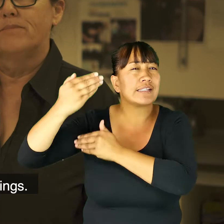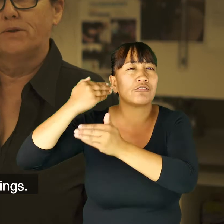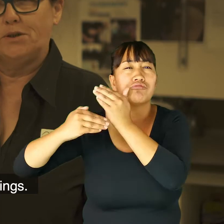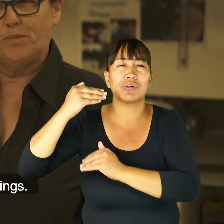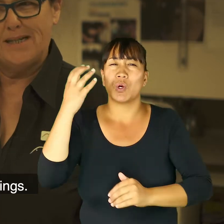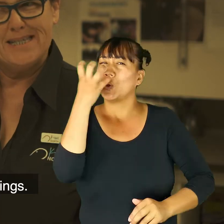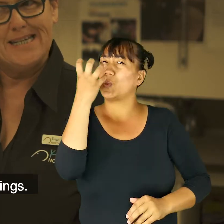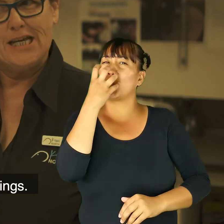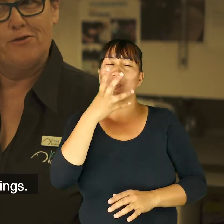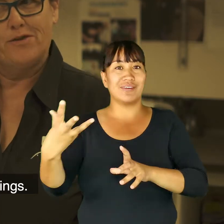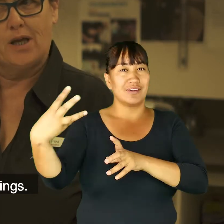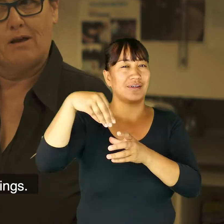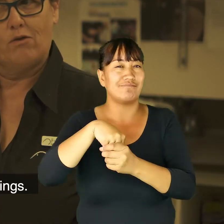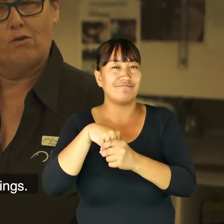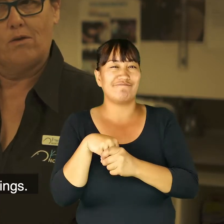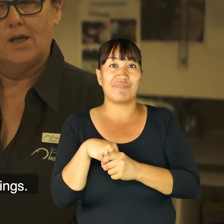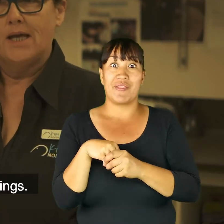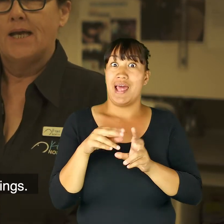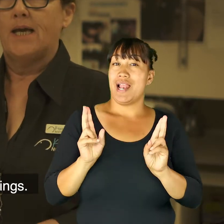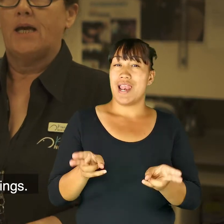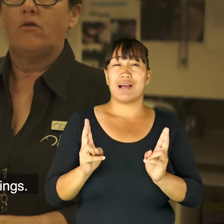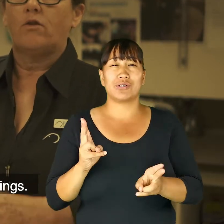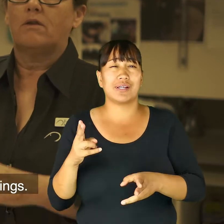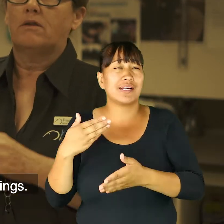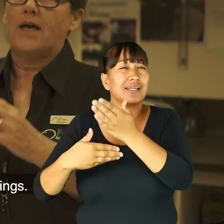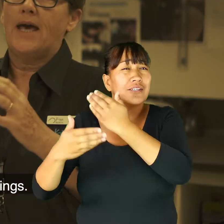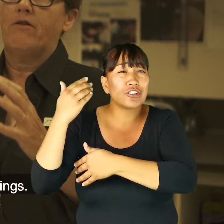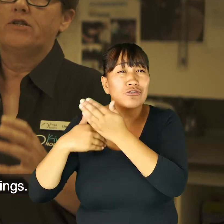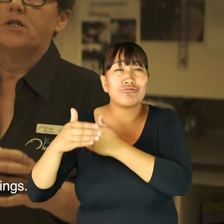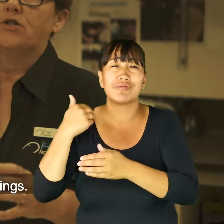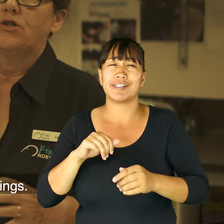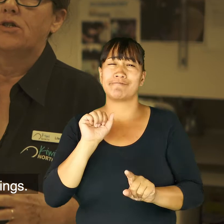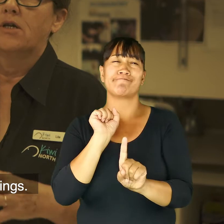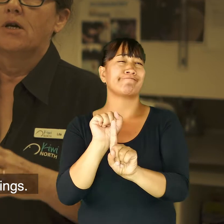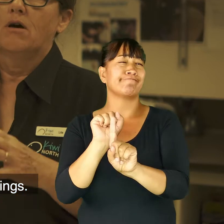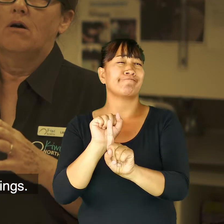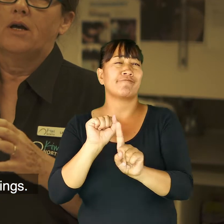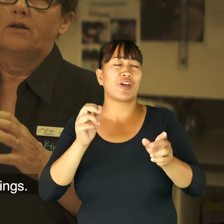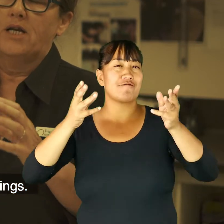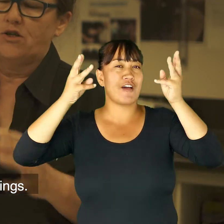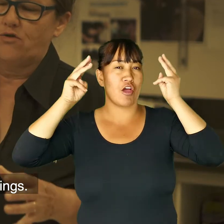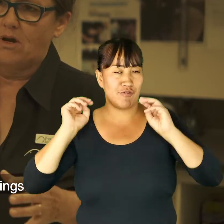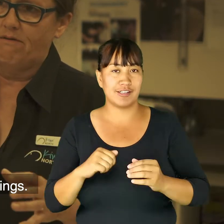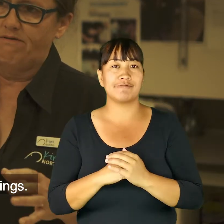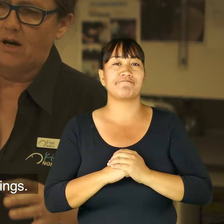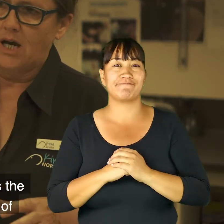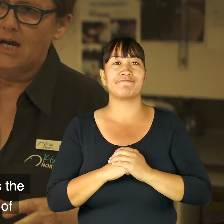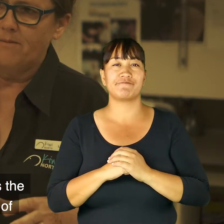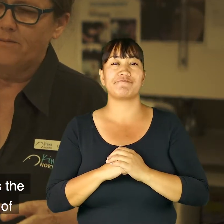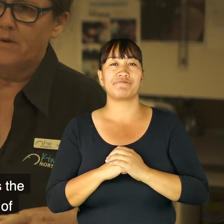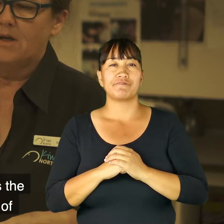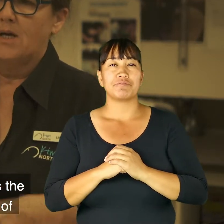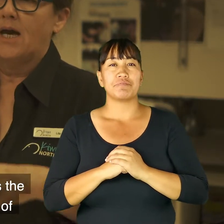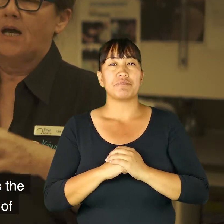it's a multiplicity of things. It's the heritage and the history of